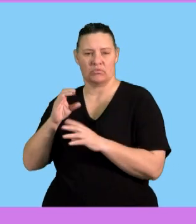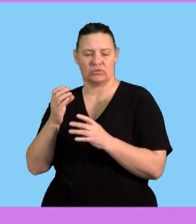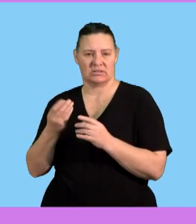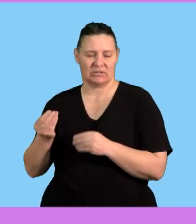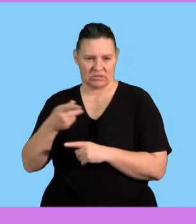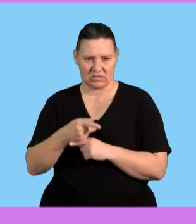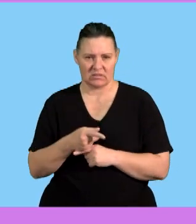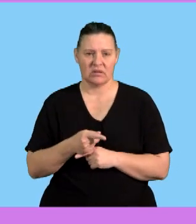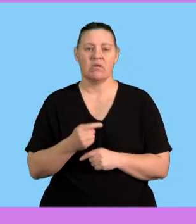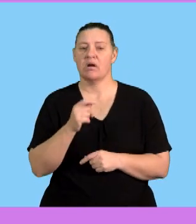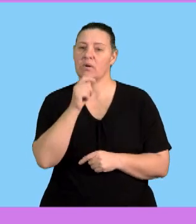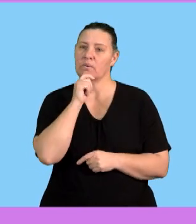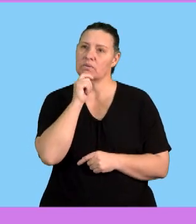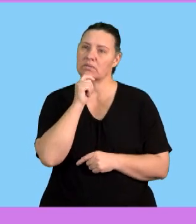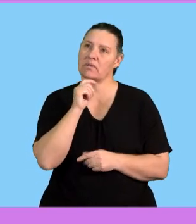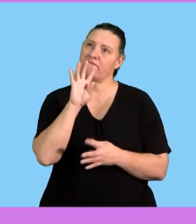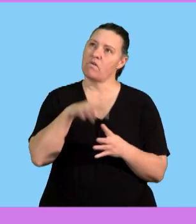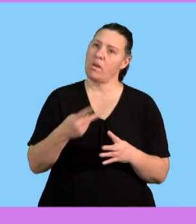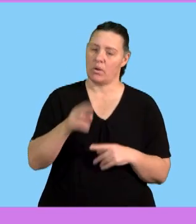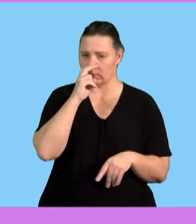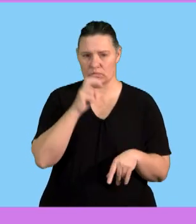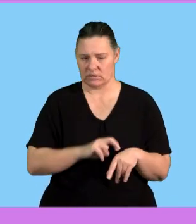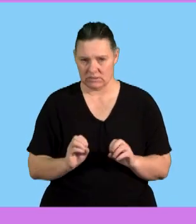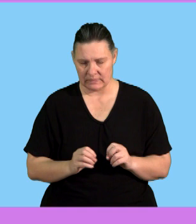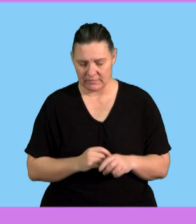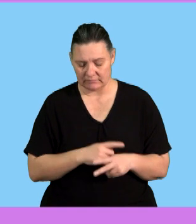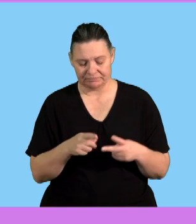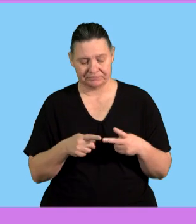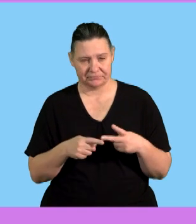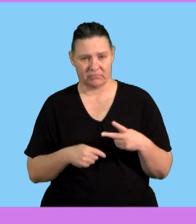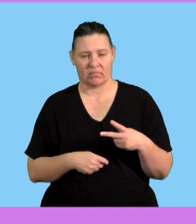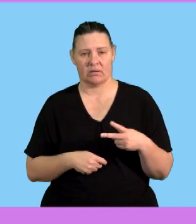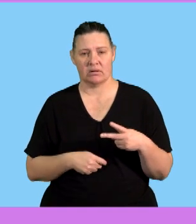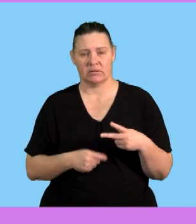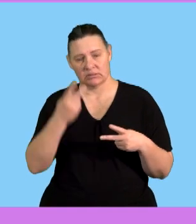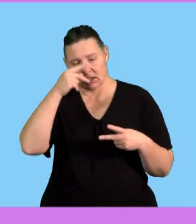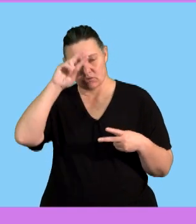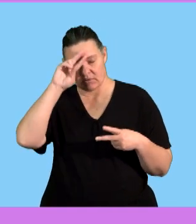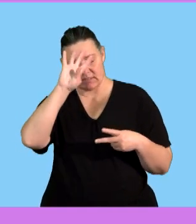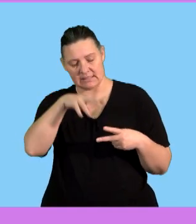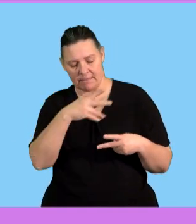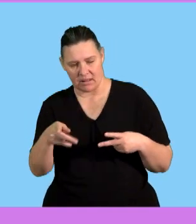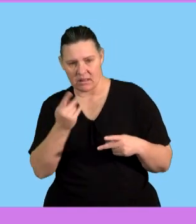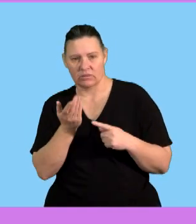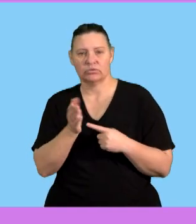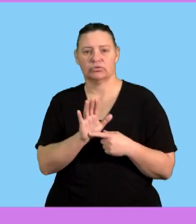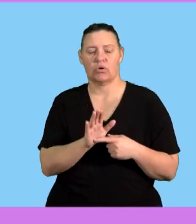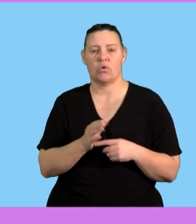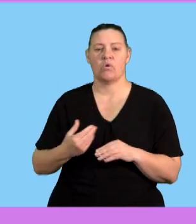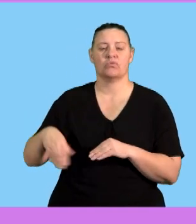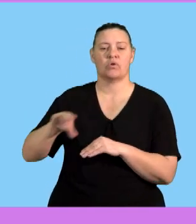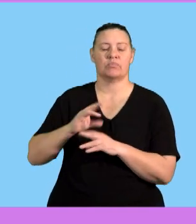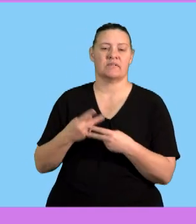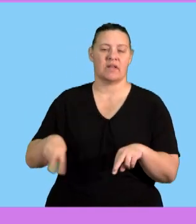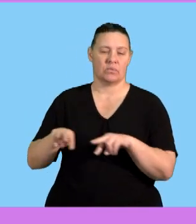interest, without the use of a formula. Number 2, interpret and use tables showing